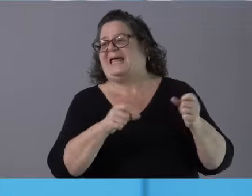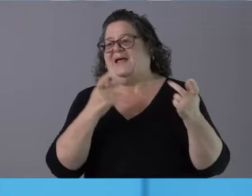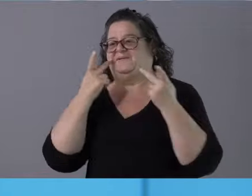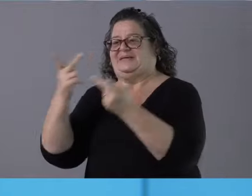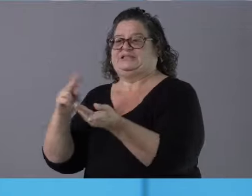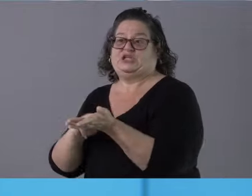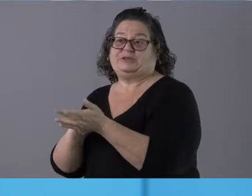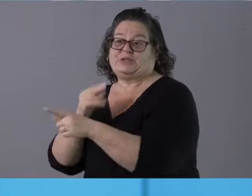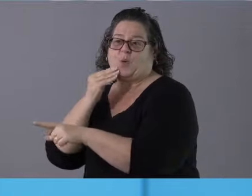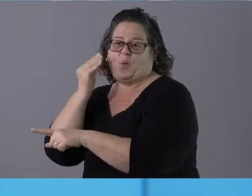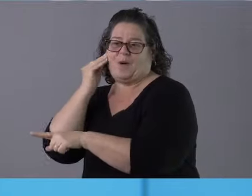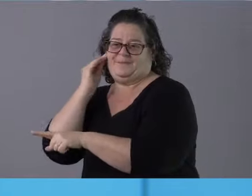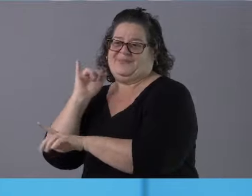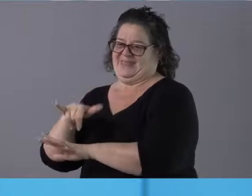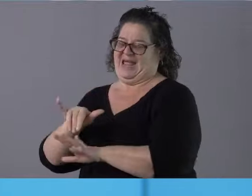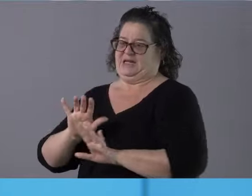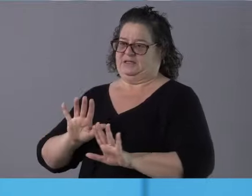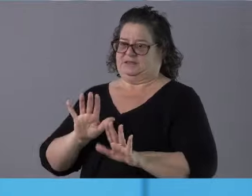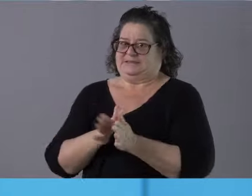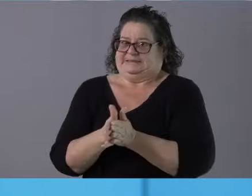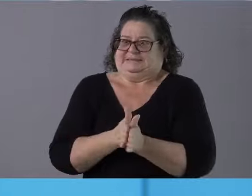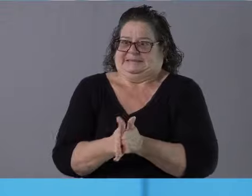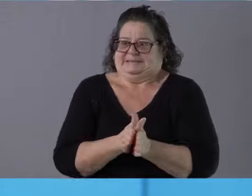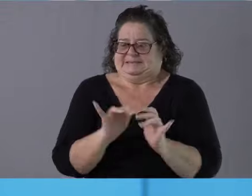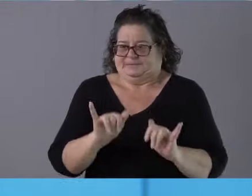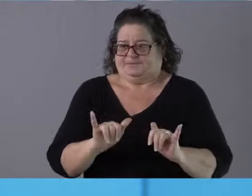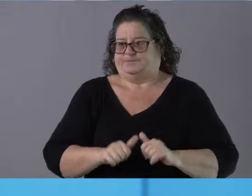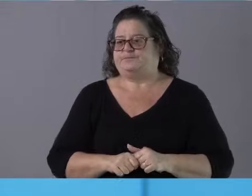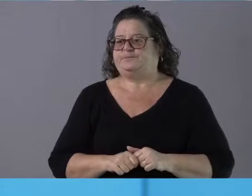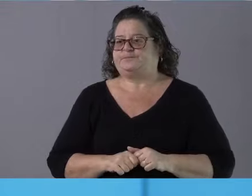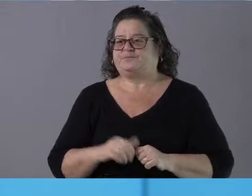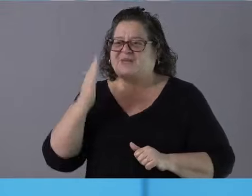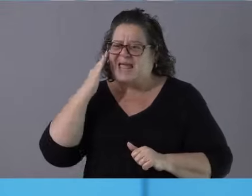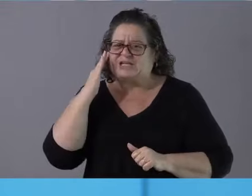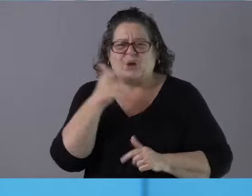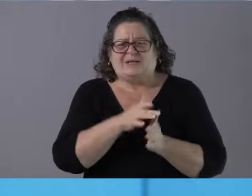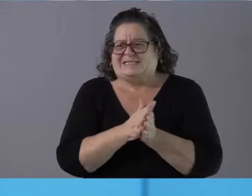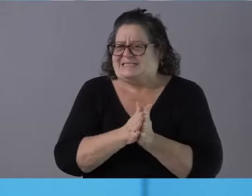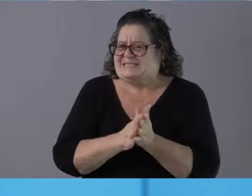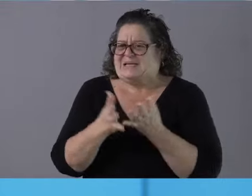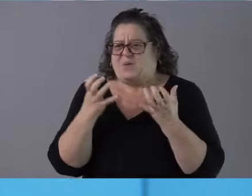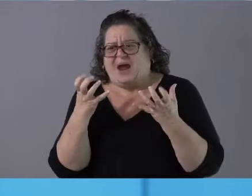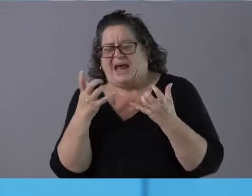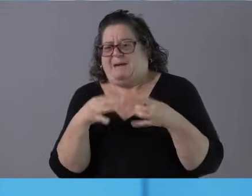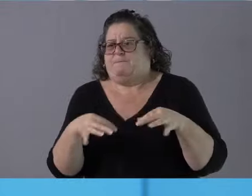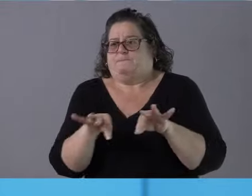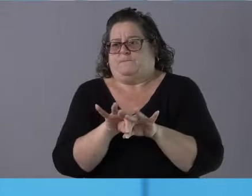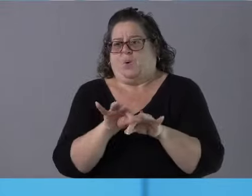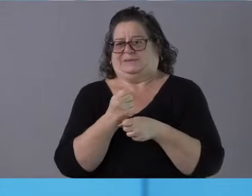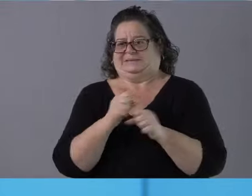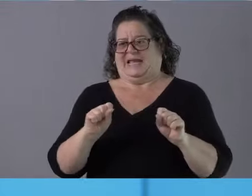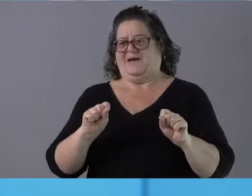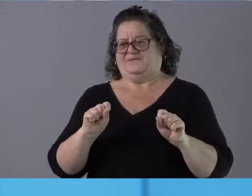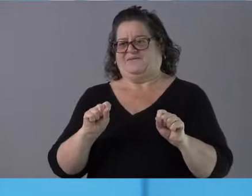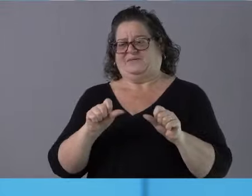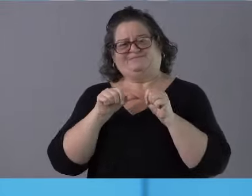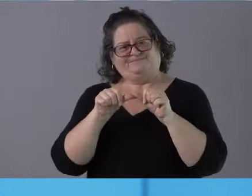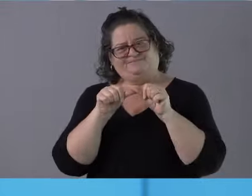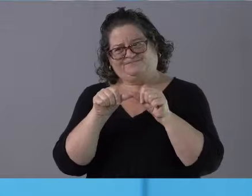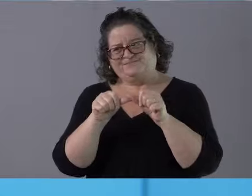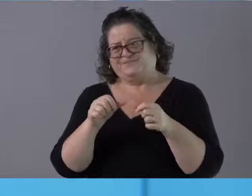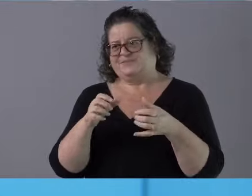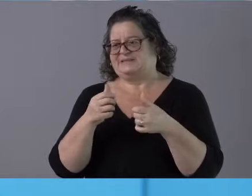testing, and I know how much people want to do that, and we want you to be able to do it in a safe way, so we need to continue this downward